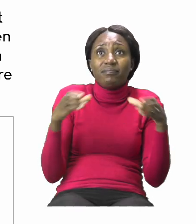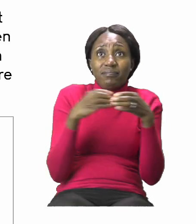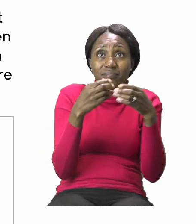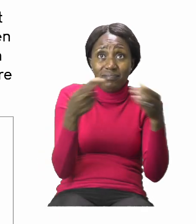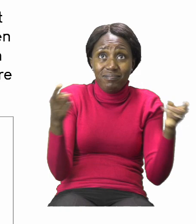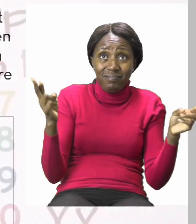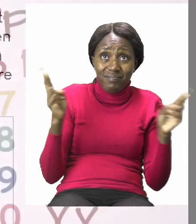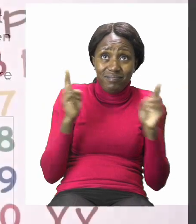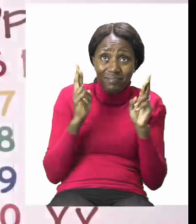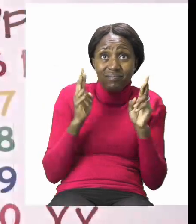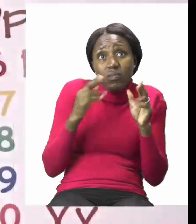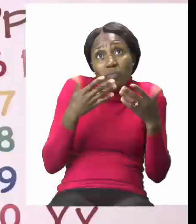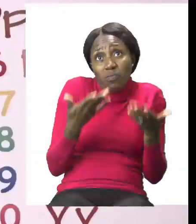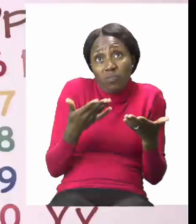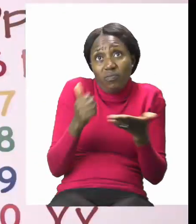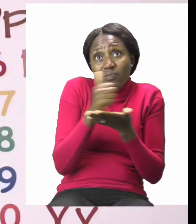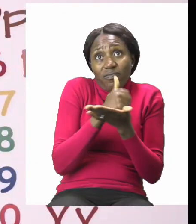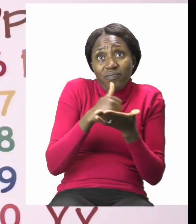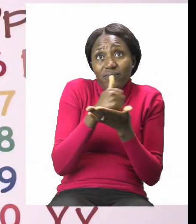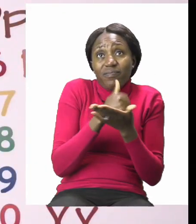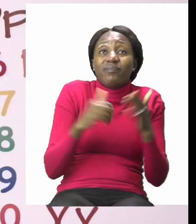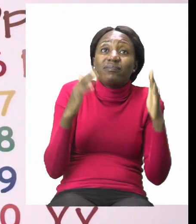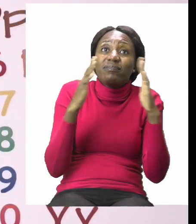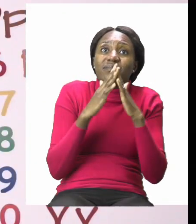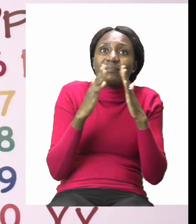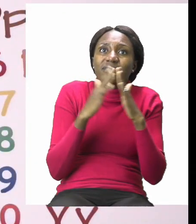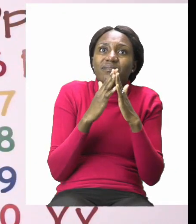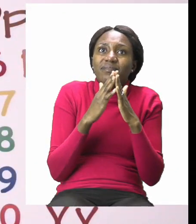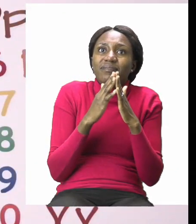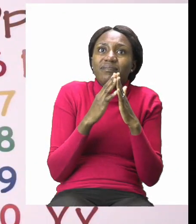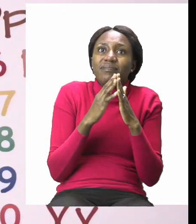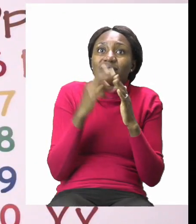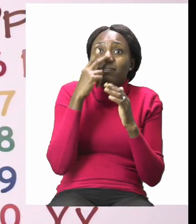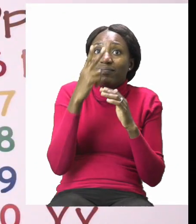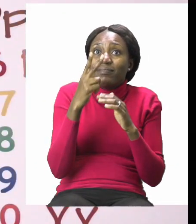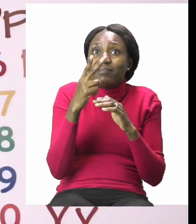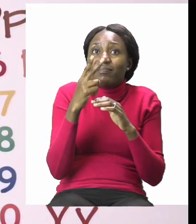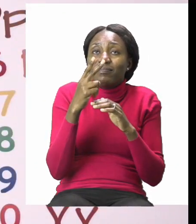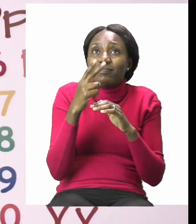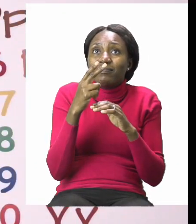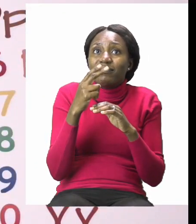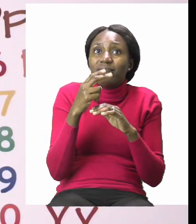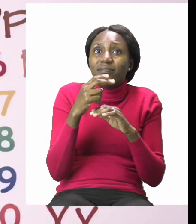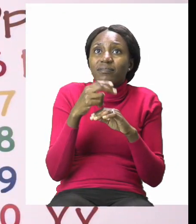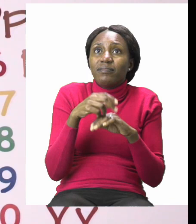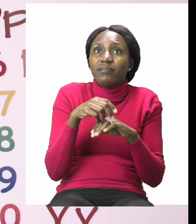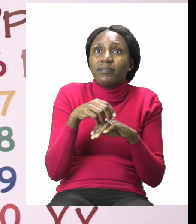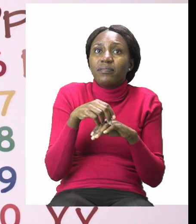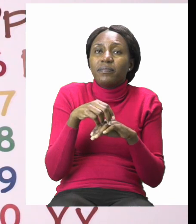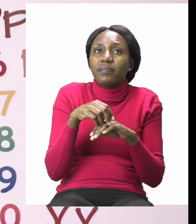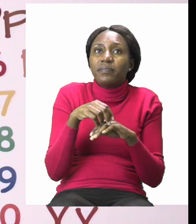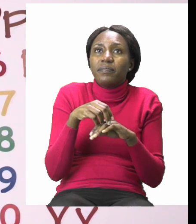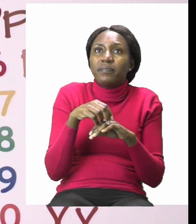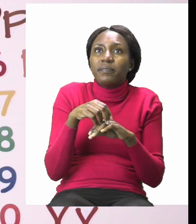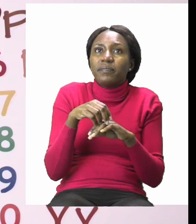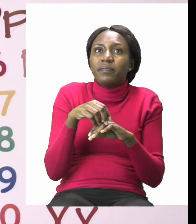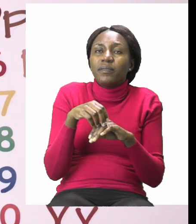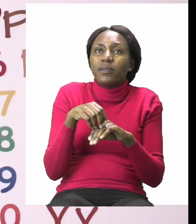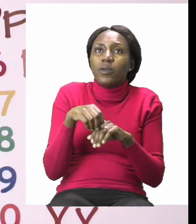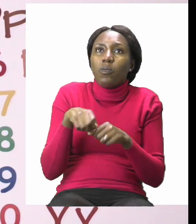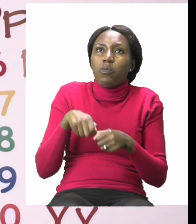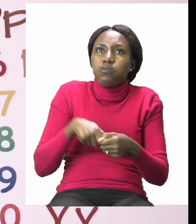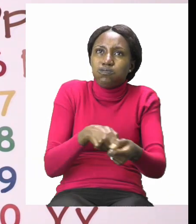house. So, we have the first thing, and the first thing I have is a mop. Now,